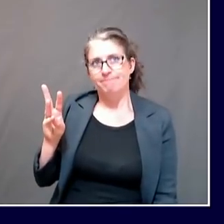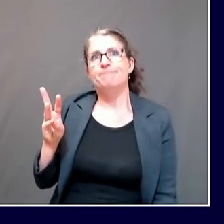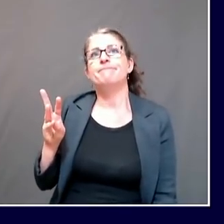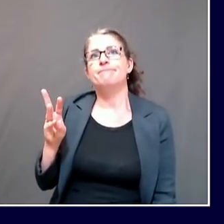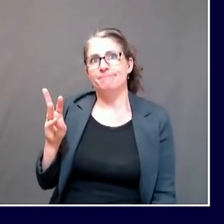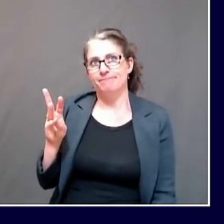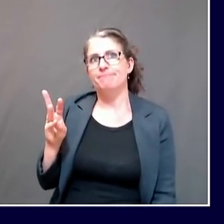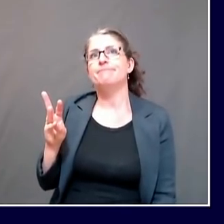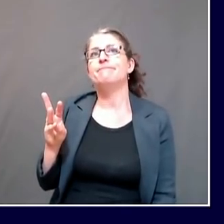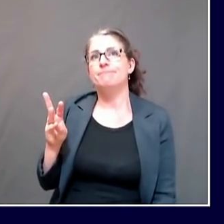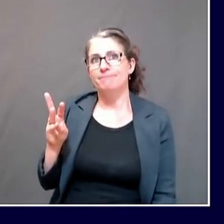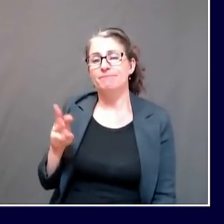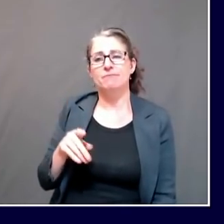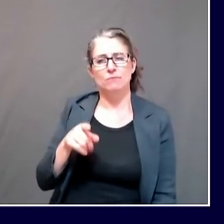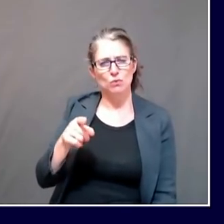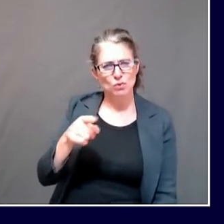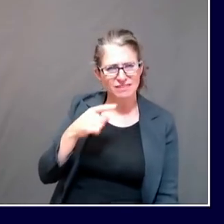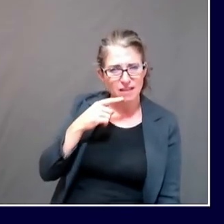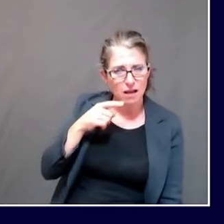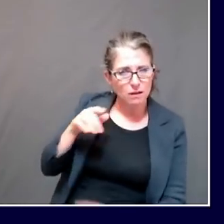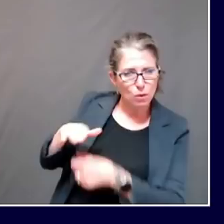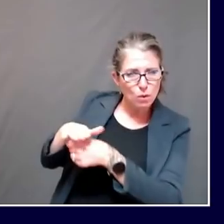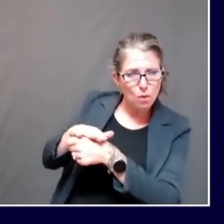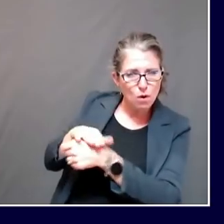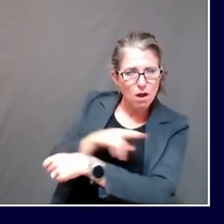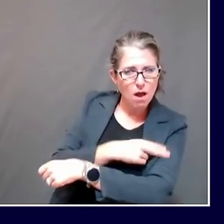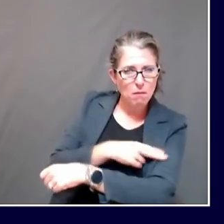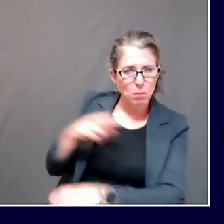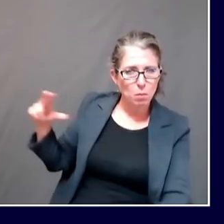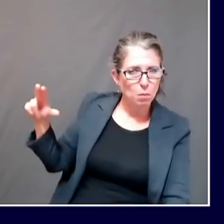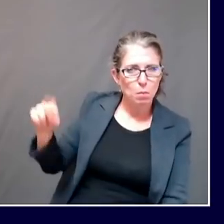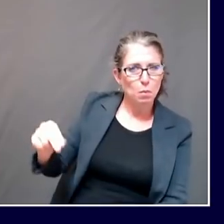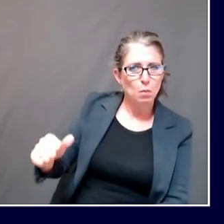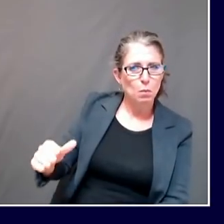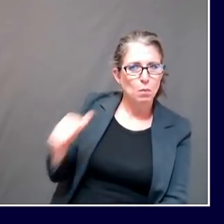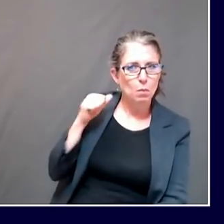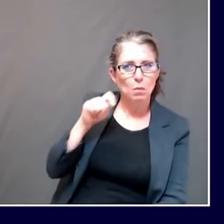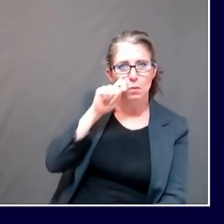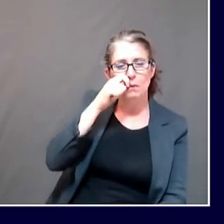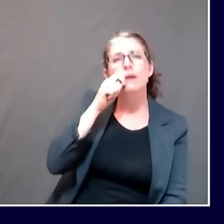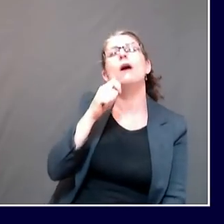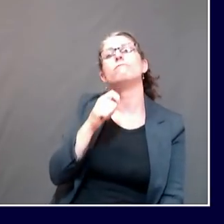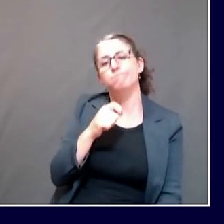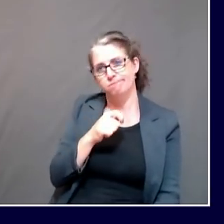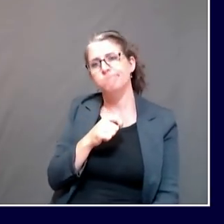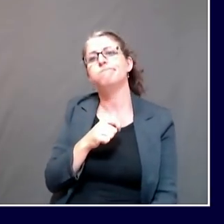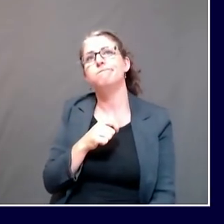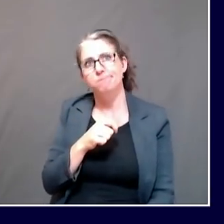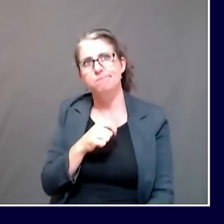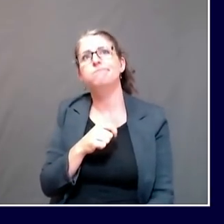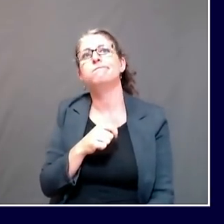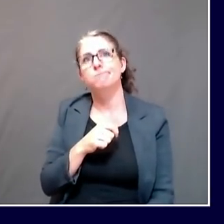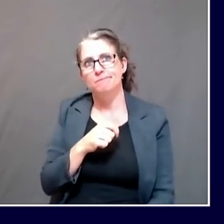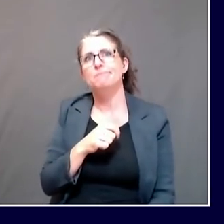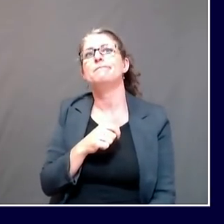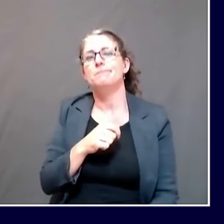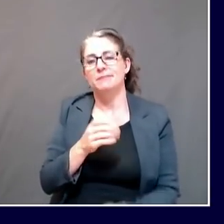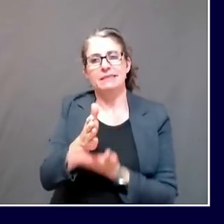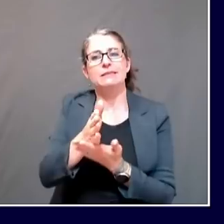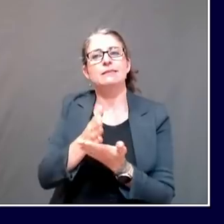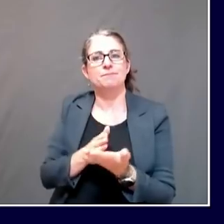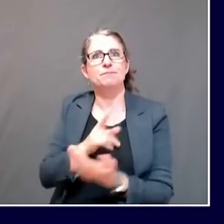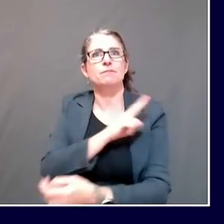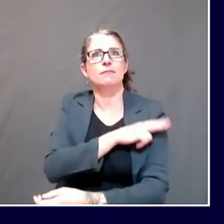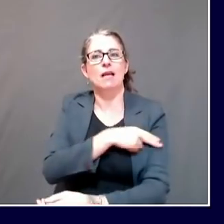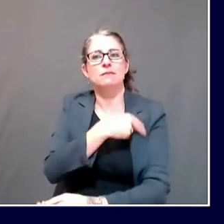does follow that standing order that Dr. Shah mentioned earlier. But on the governor's coronavirus website, you can see a place